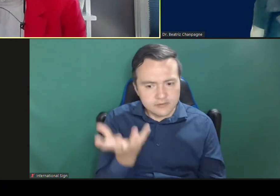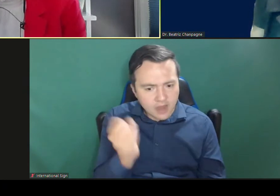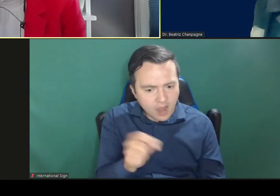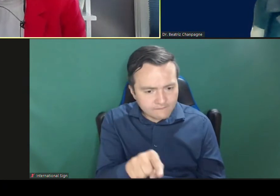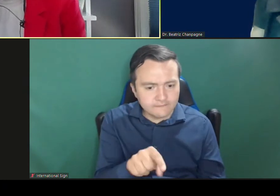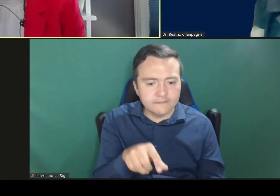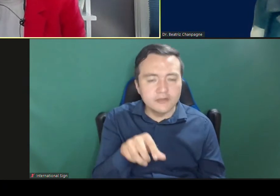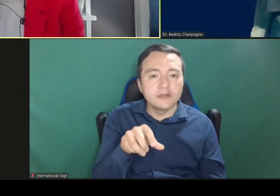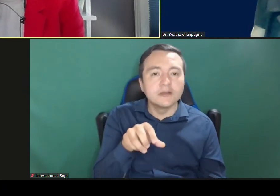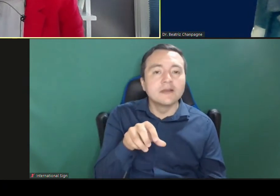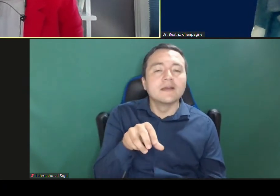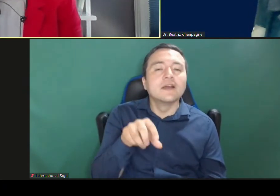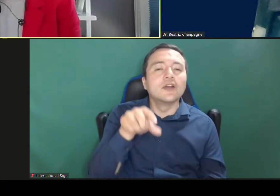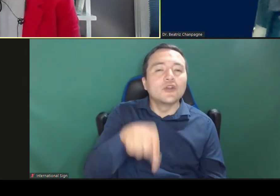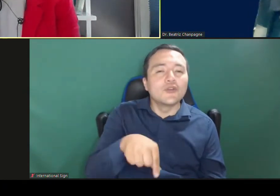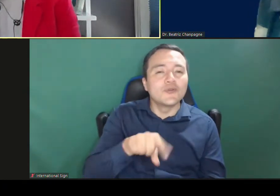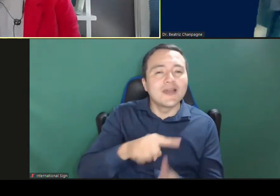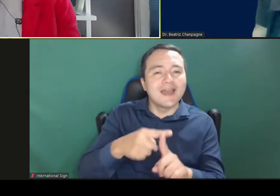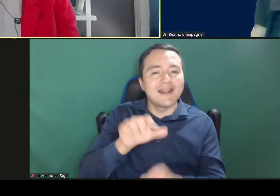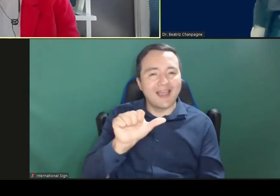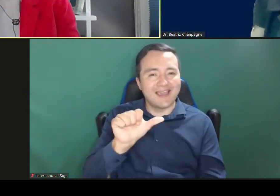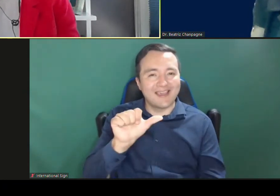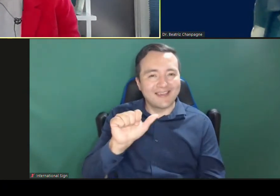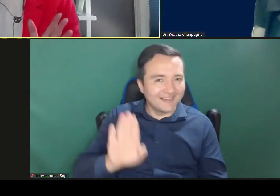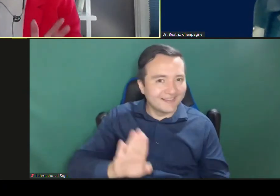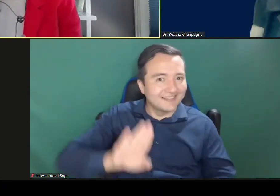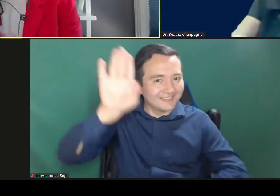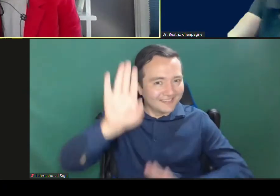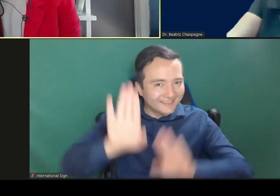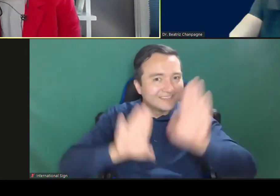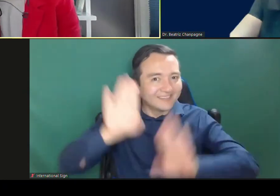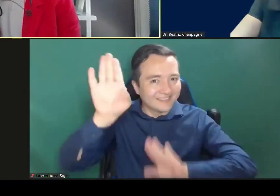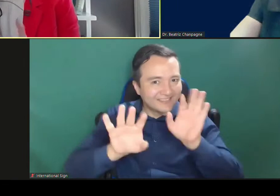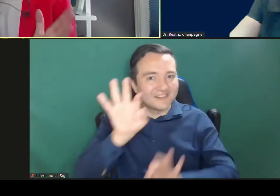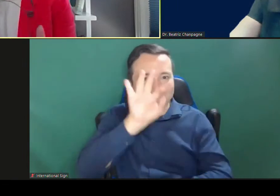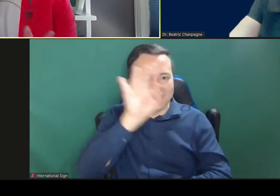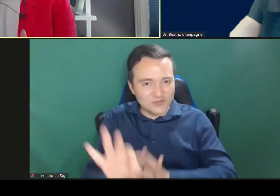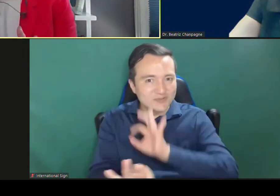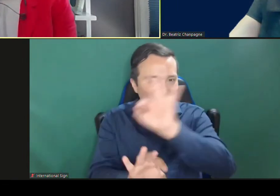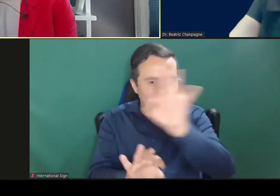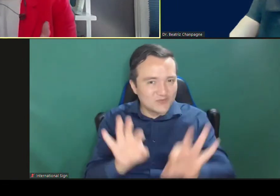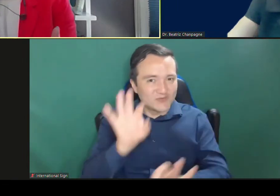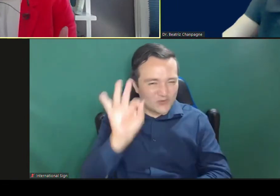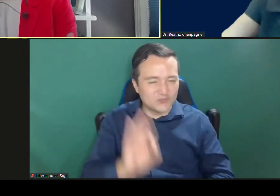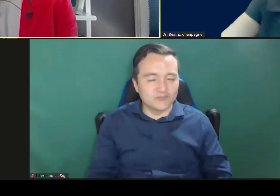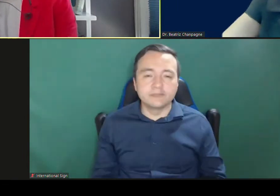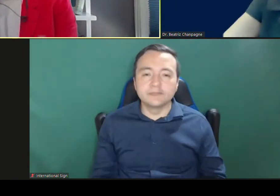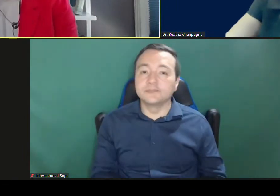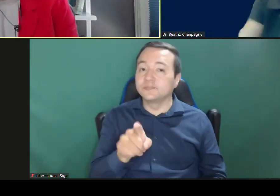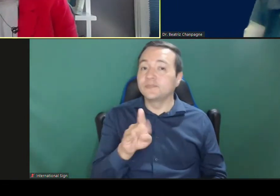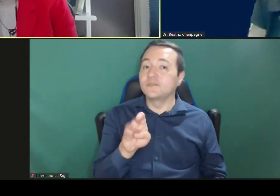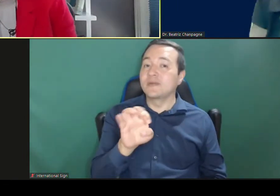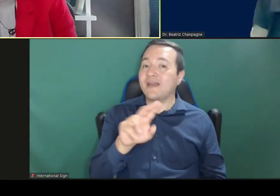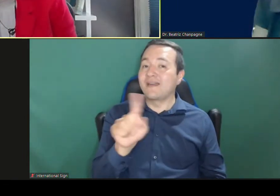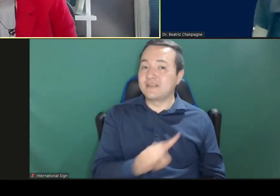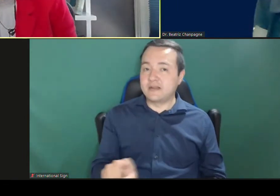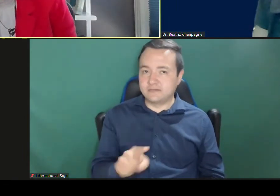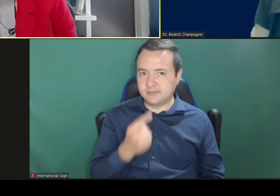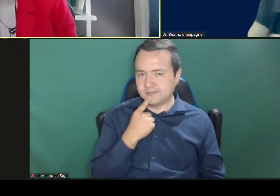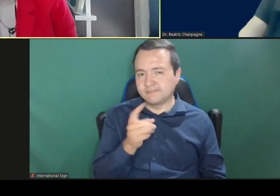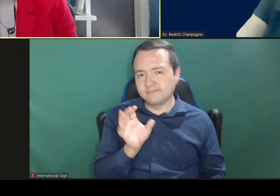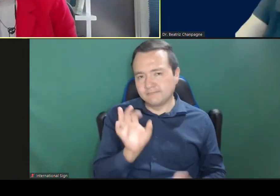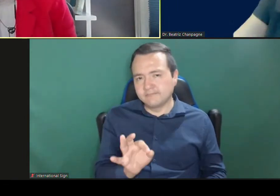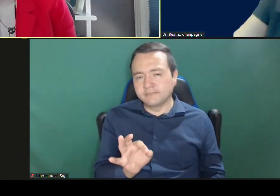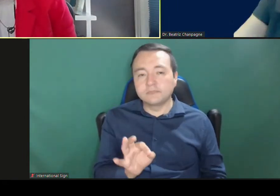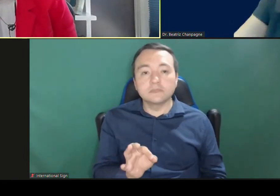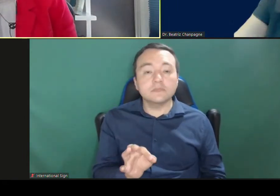this opportunity to indicate that we have several questions in the Q&A section. I think you've brought up